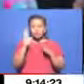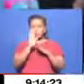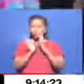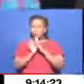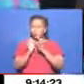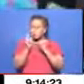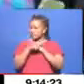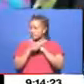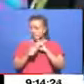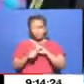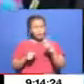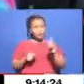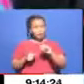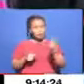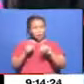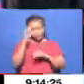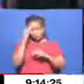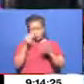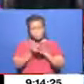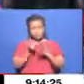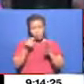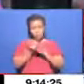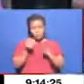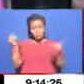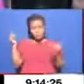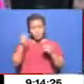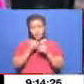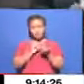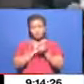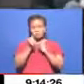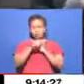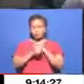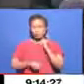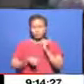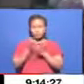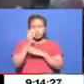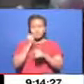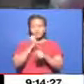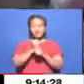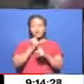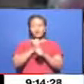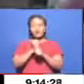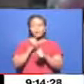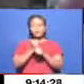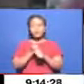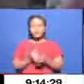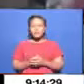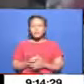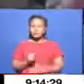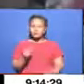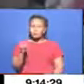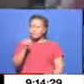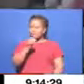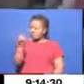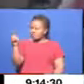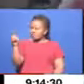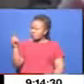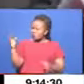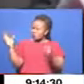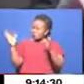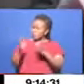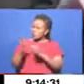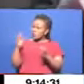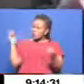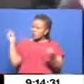referendum would be used by his administration to create employment. Nyinyi watu wa kuzimia, wachaneni